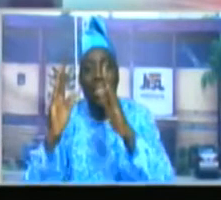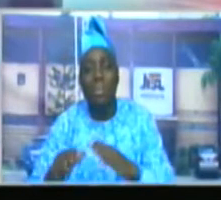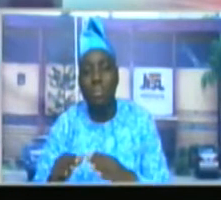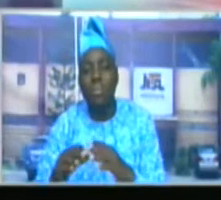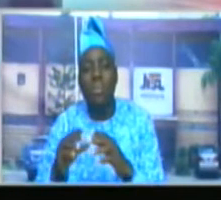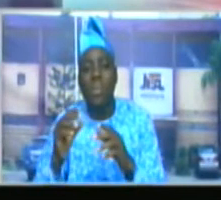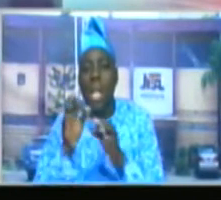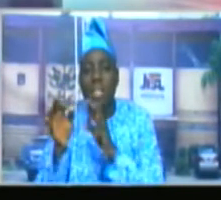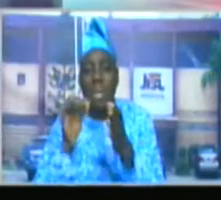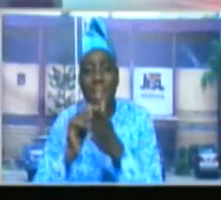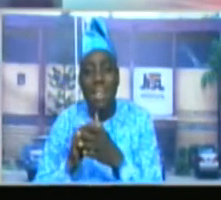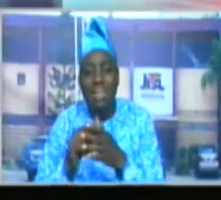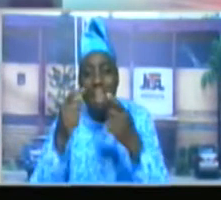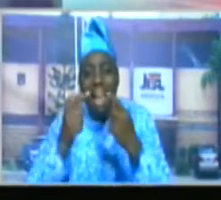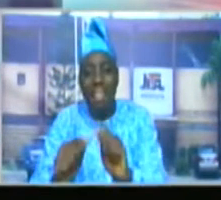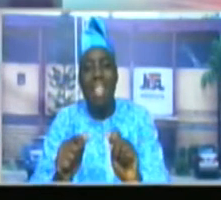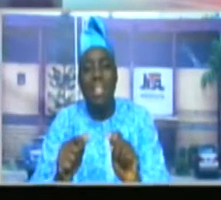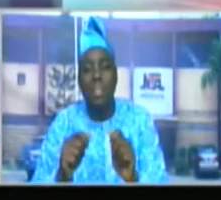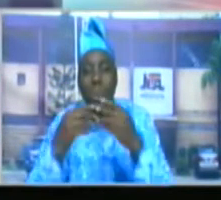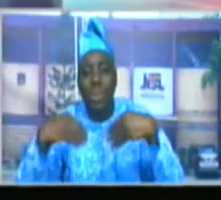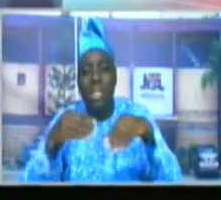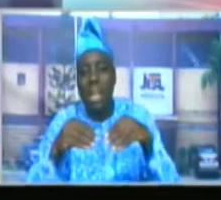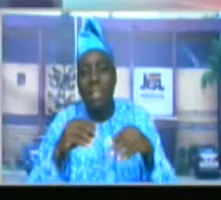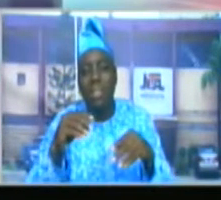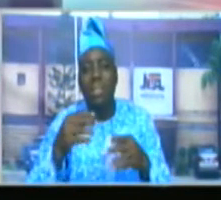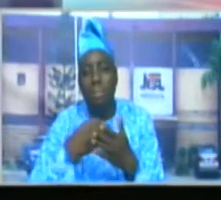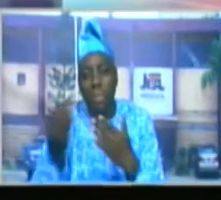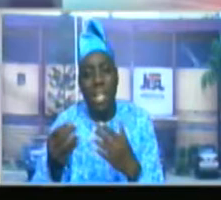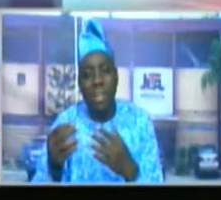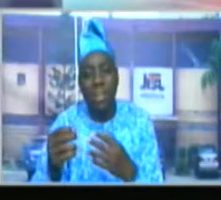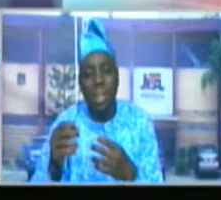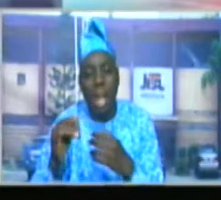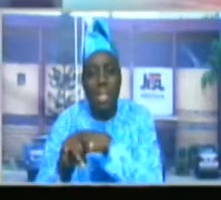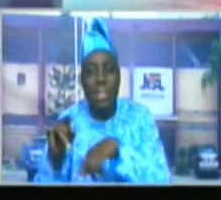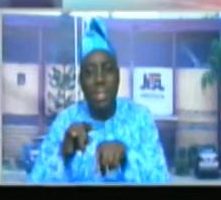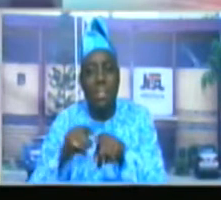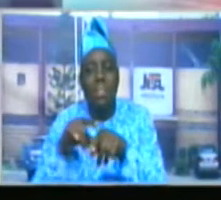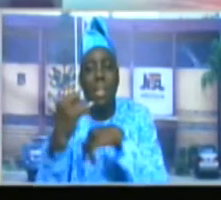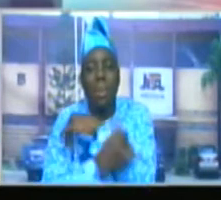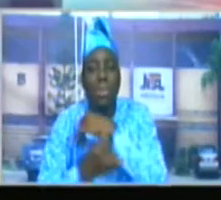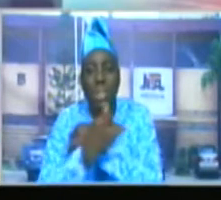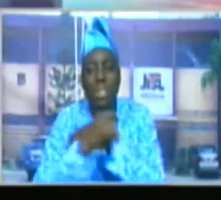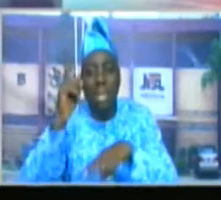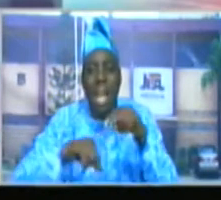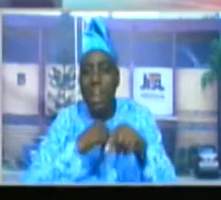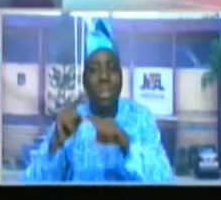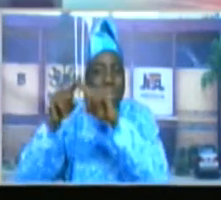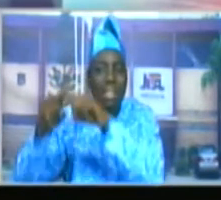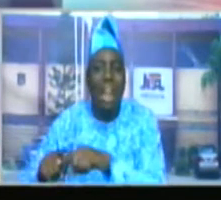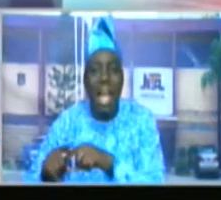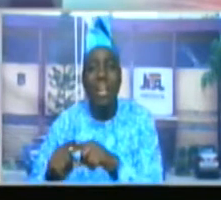that attempts in 2013 to sell the power plant failed as the country cannot rely on one grid